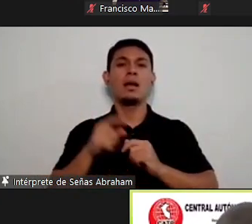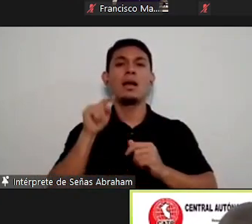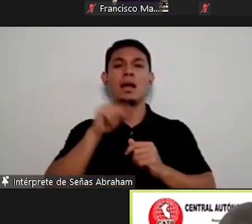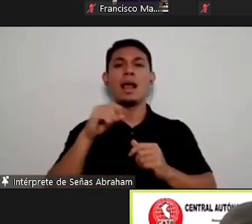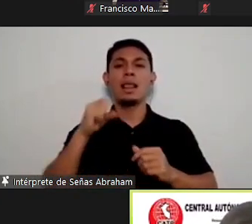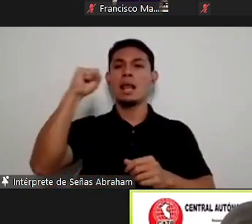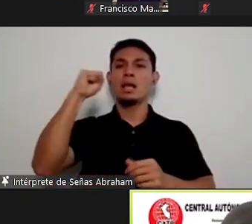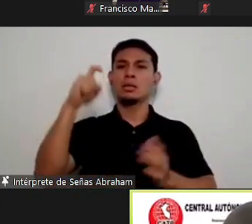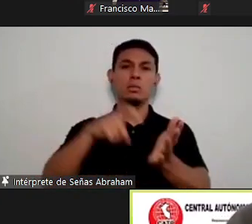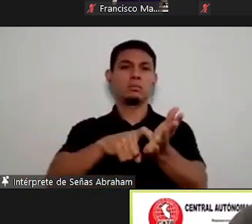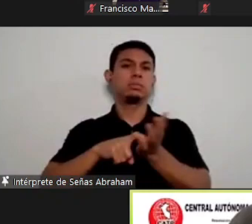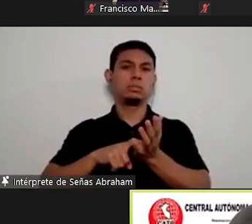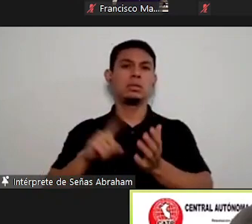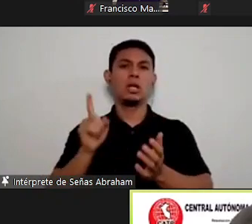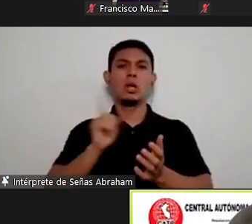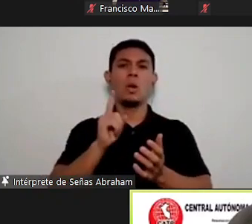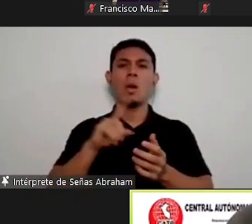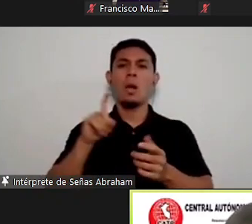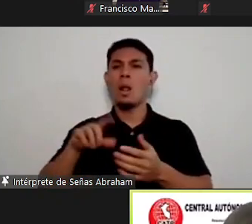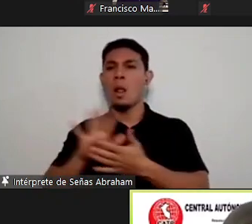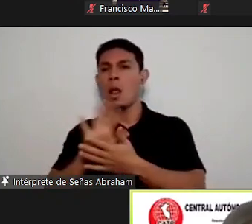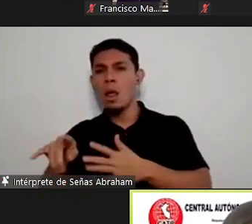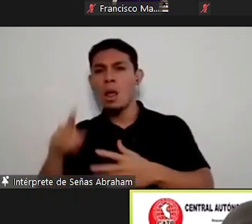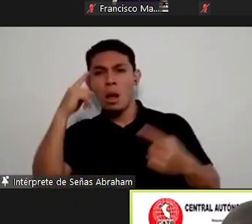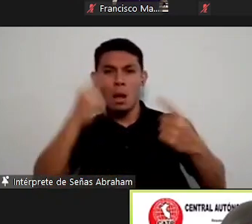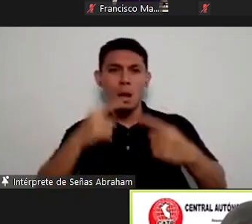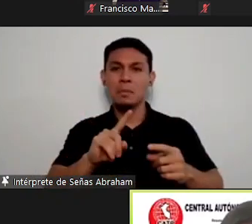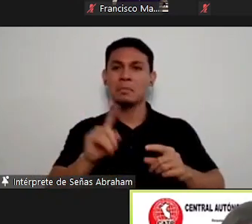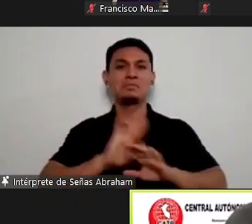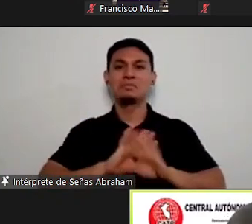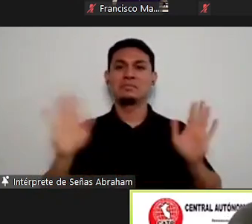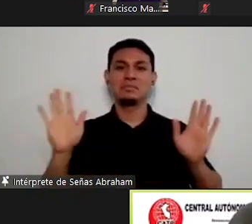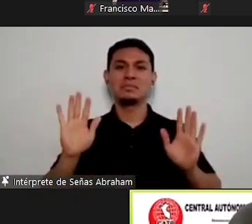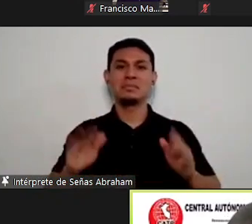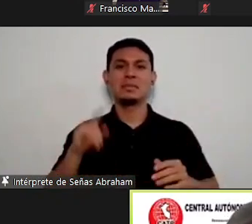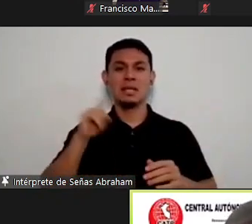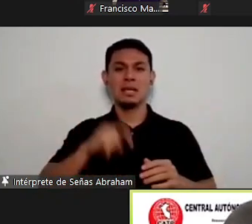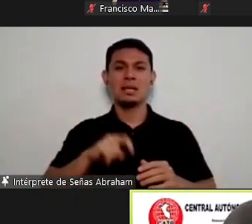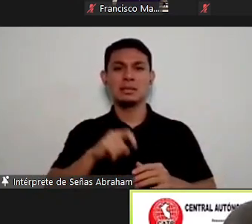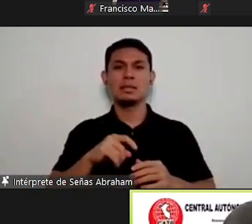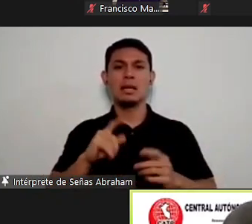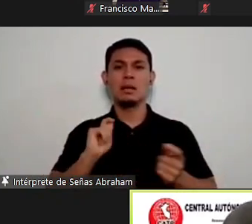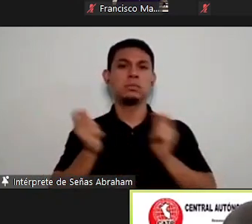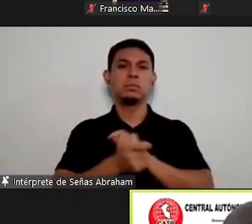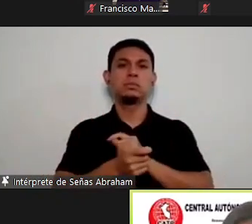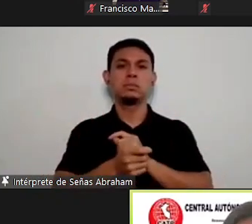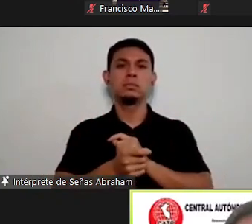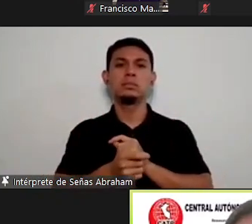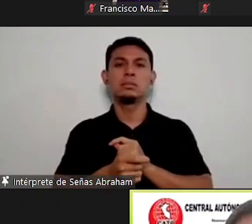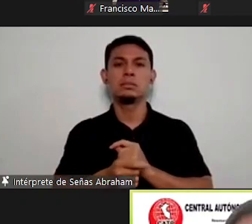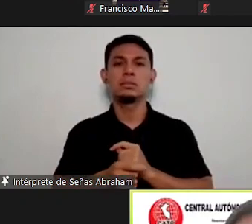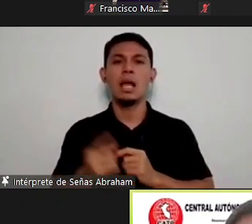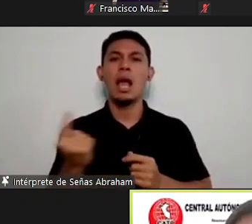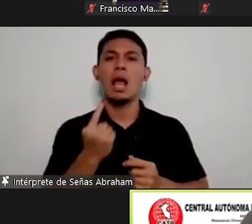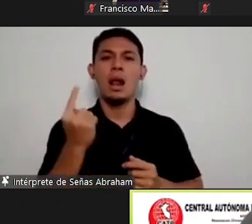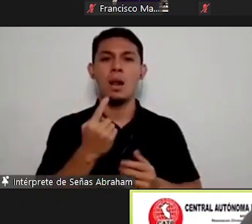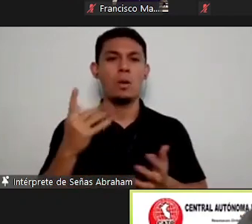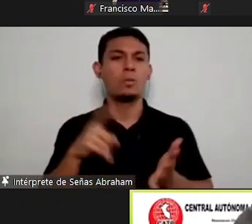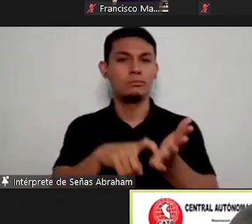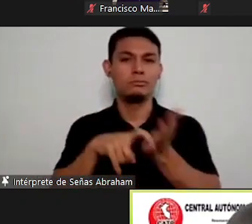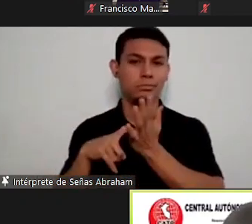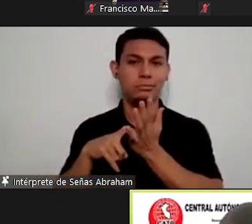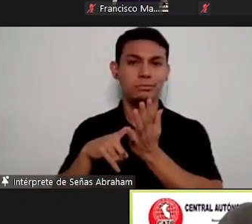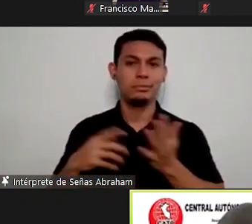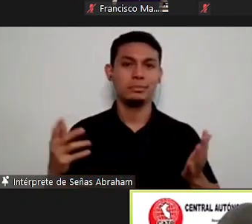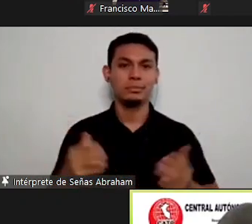mandatory right that is not going to have to depend on ratification of any different agreement so this due diligence is going to become